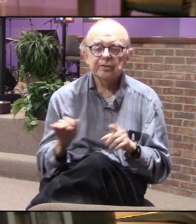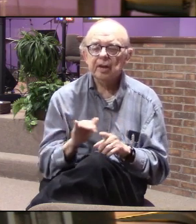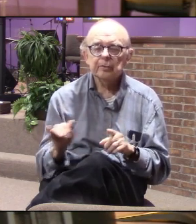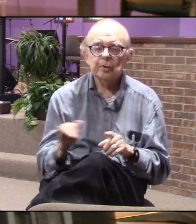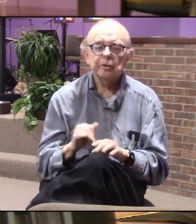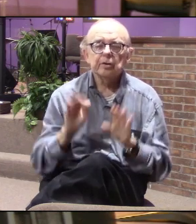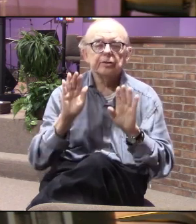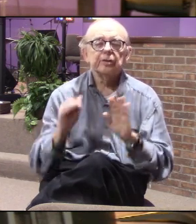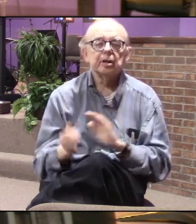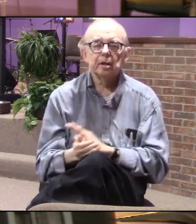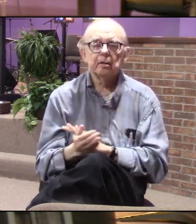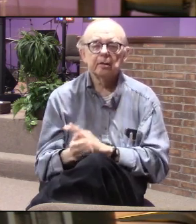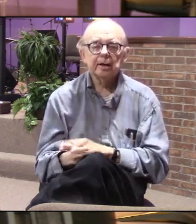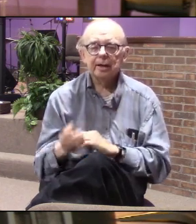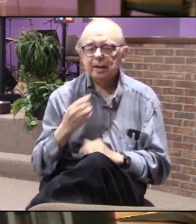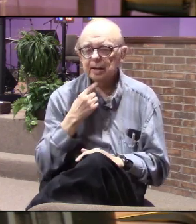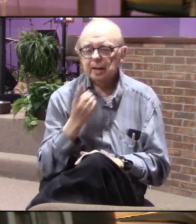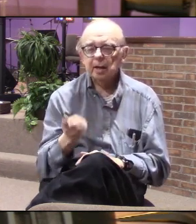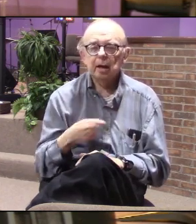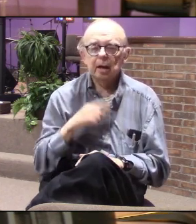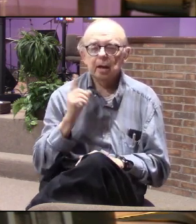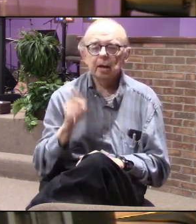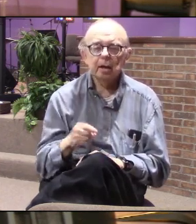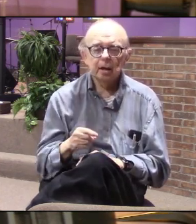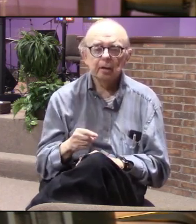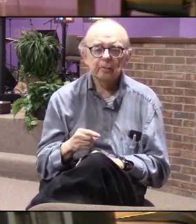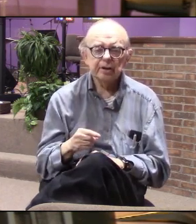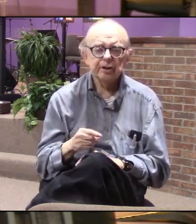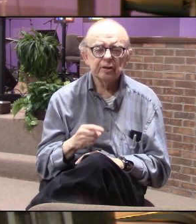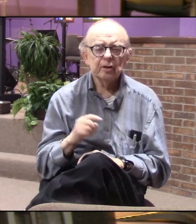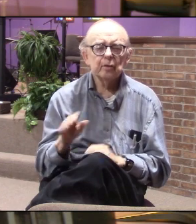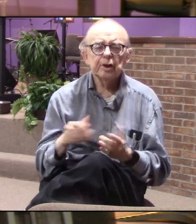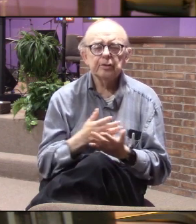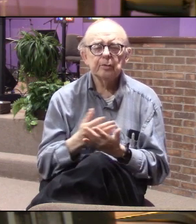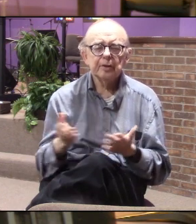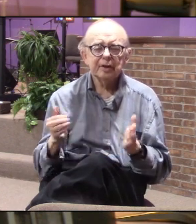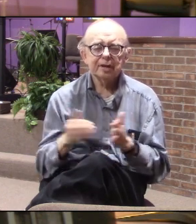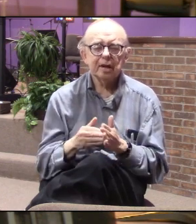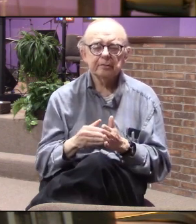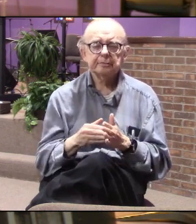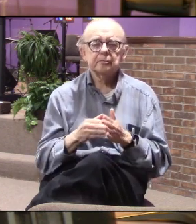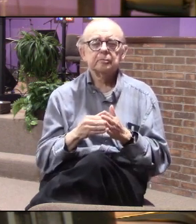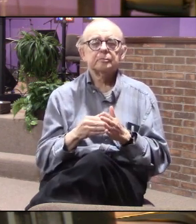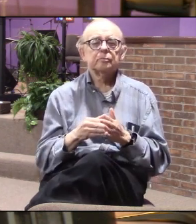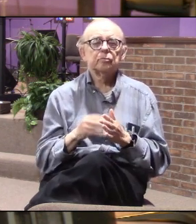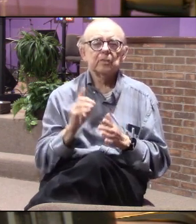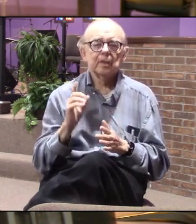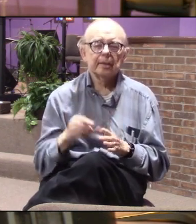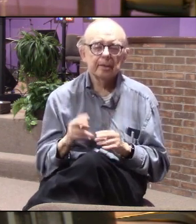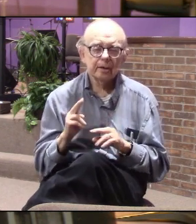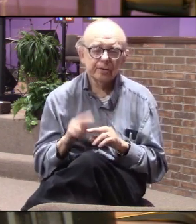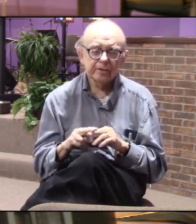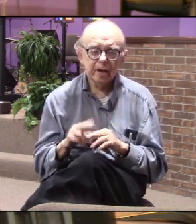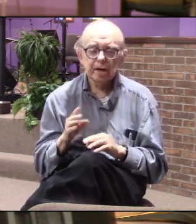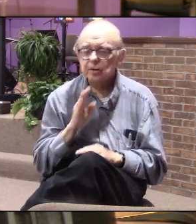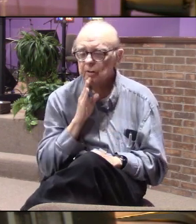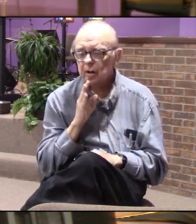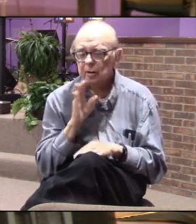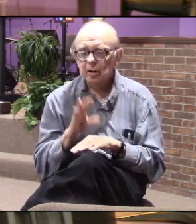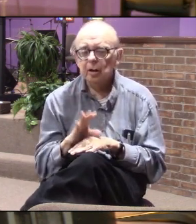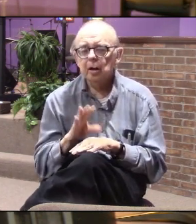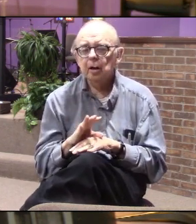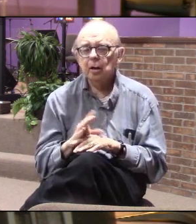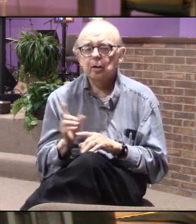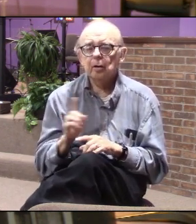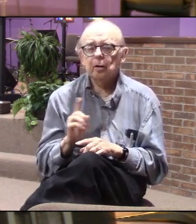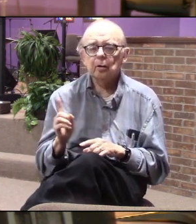Sunday morning, which says we need to readjust some things. So we need to sit down and talk, church, on